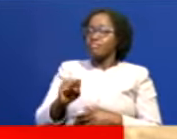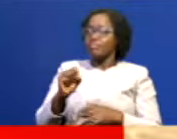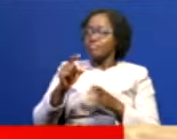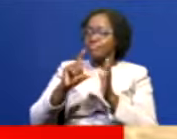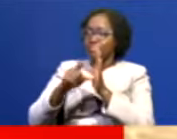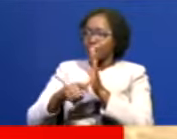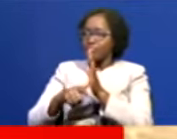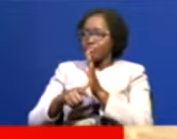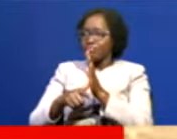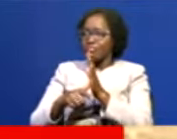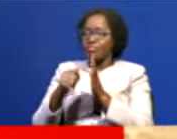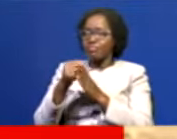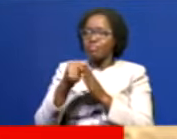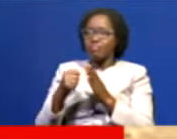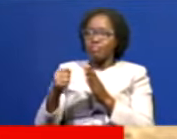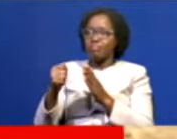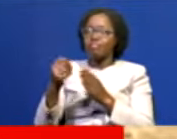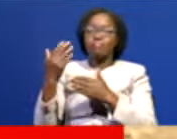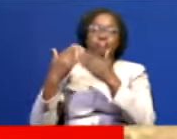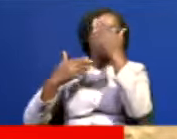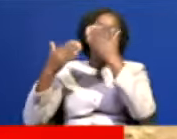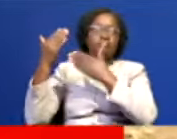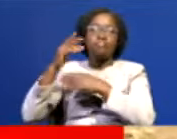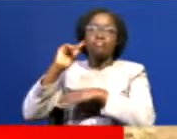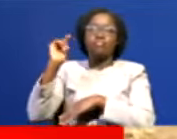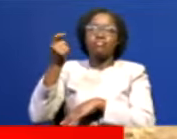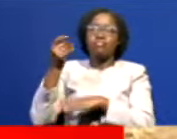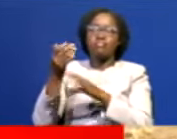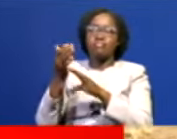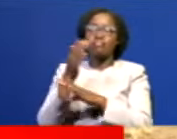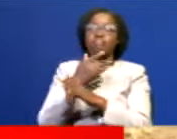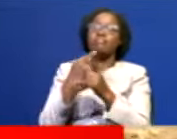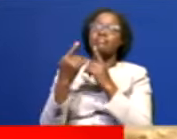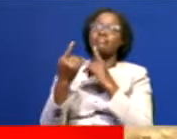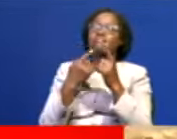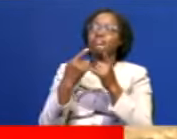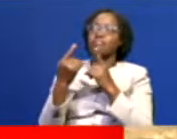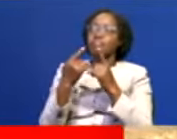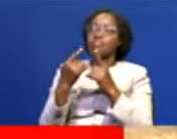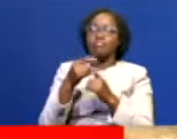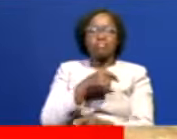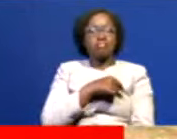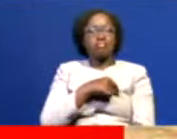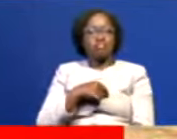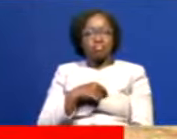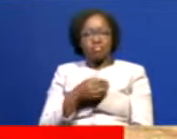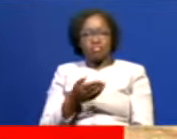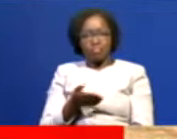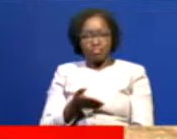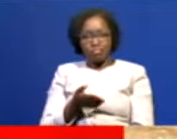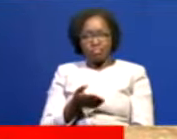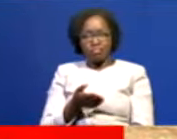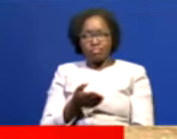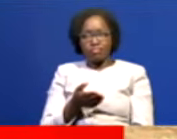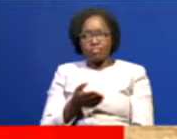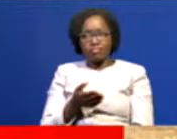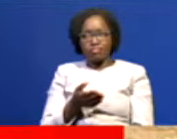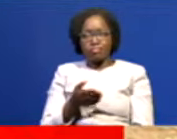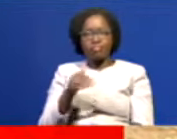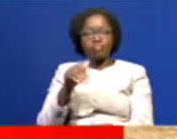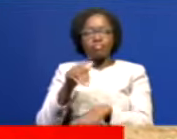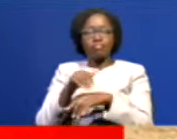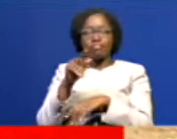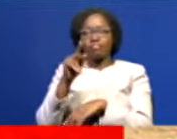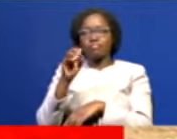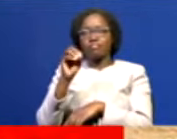tour of the Open University of Kenya before he addresses the delegates right here in at Konza.